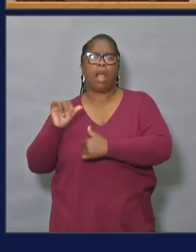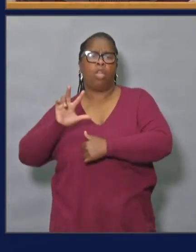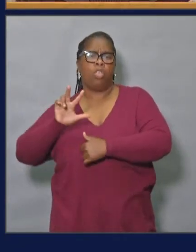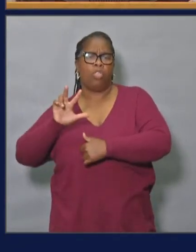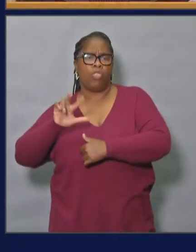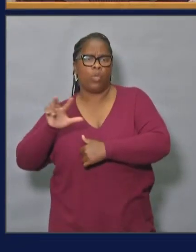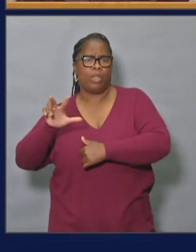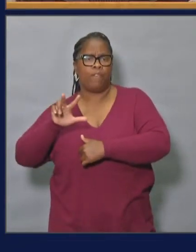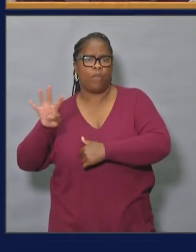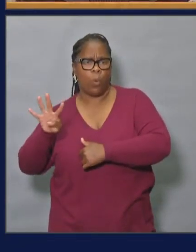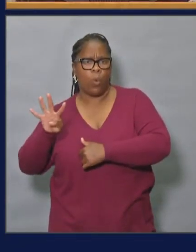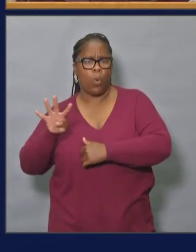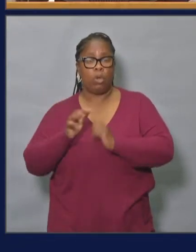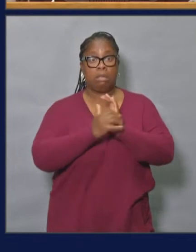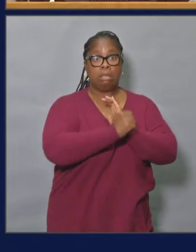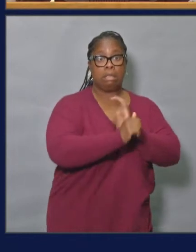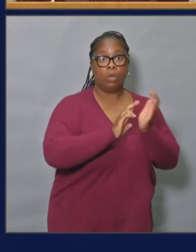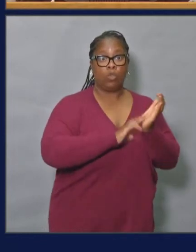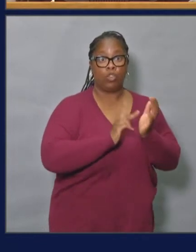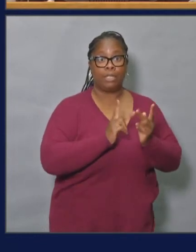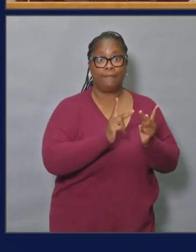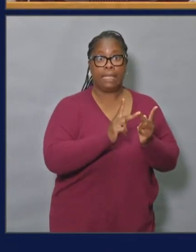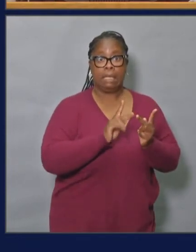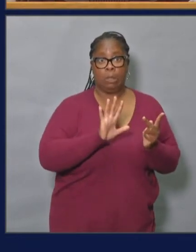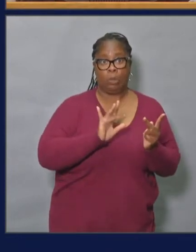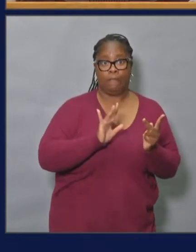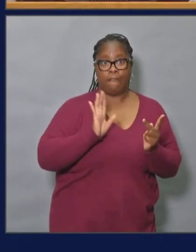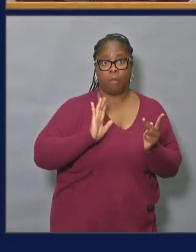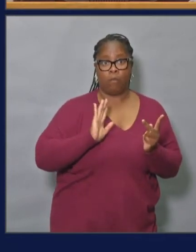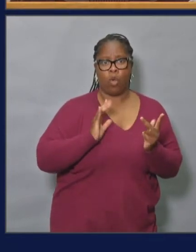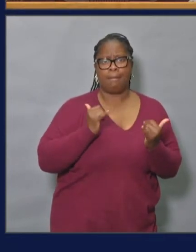nursing facilities is now down to 16 or 17.